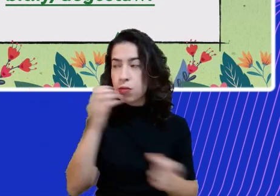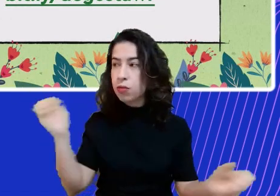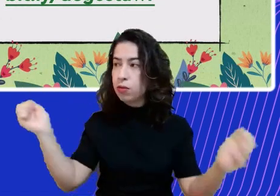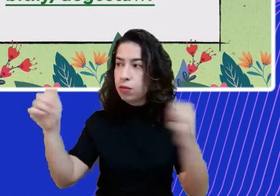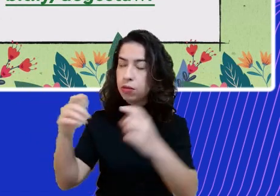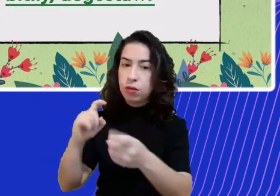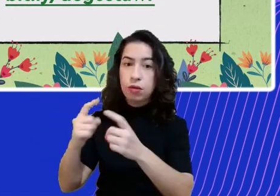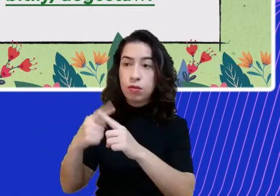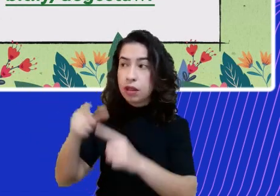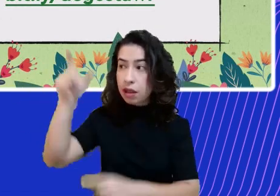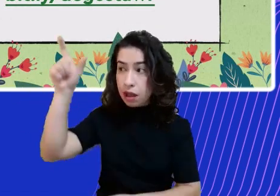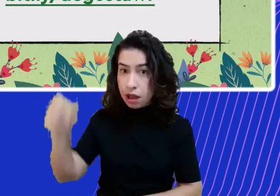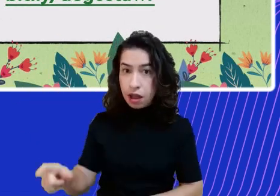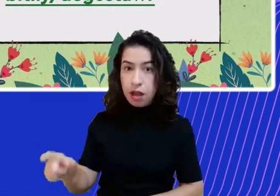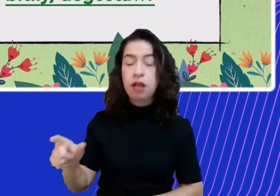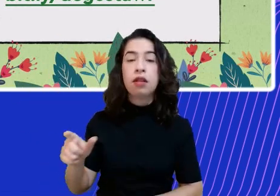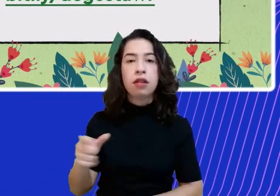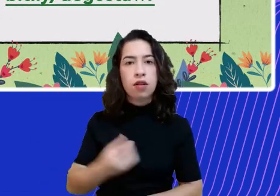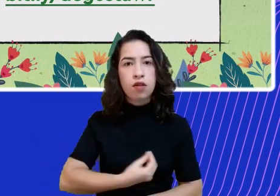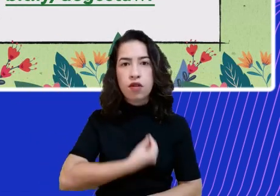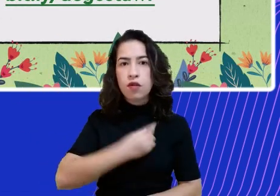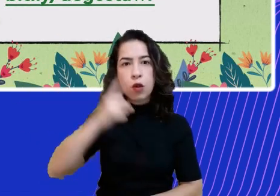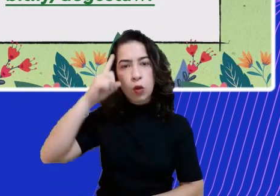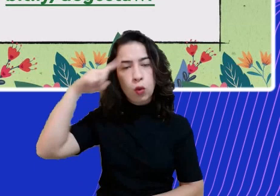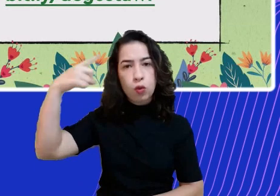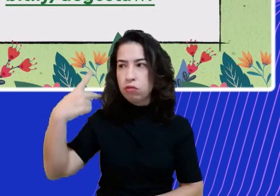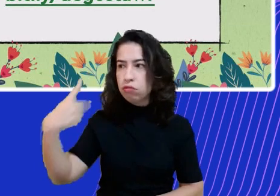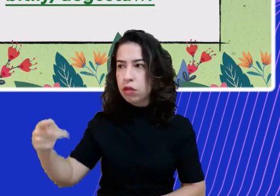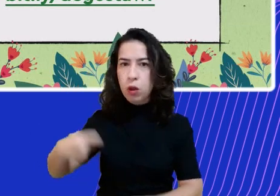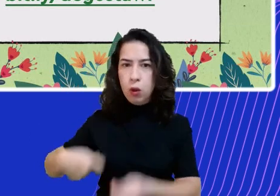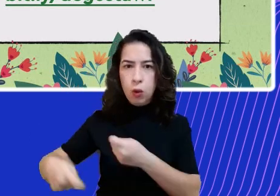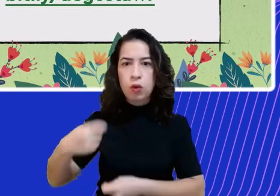Suzano lives biomimetic and there it's practice.